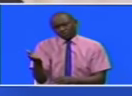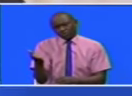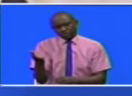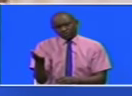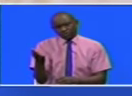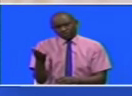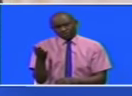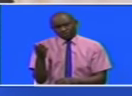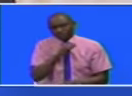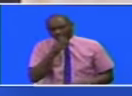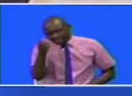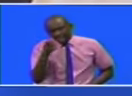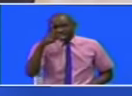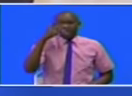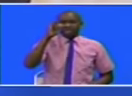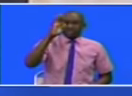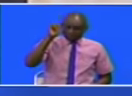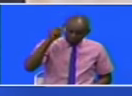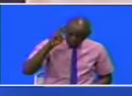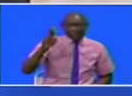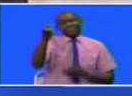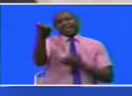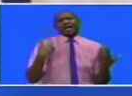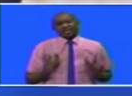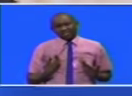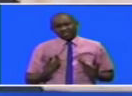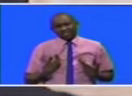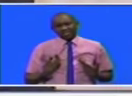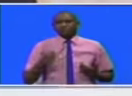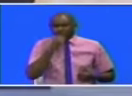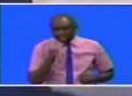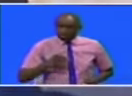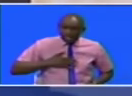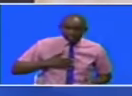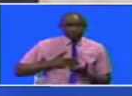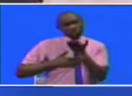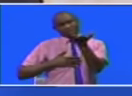Mzee Kibor Jackson yuko hapa. Mzee wetu